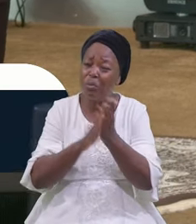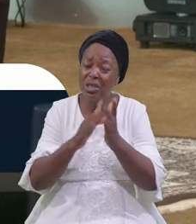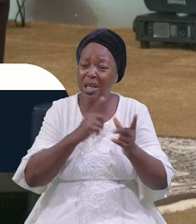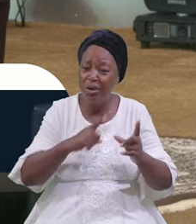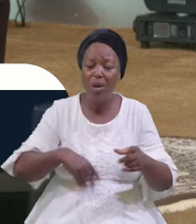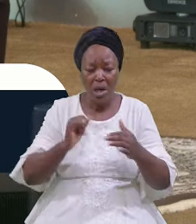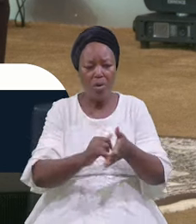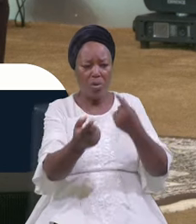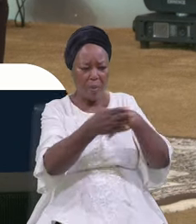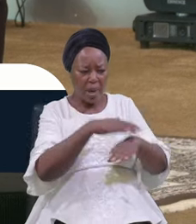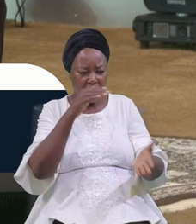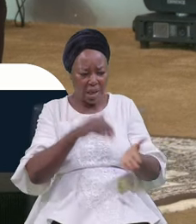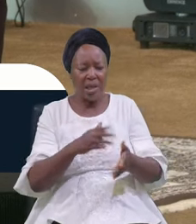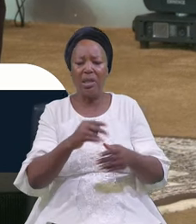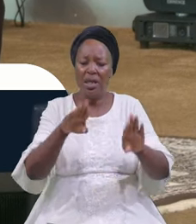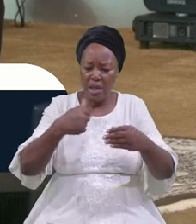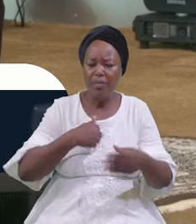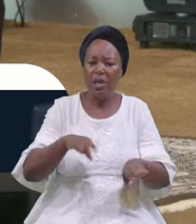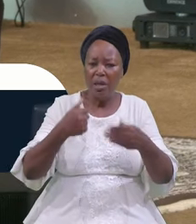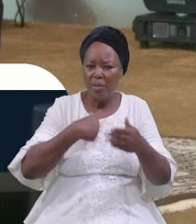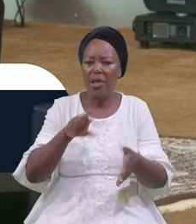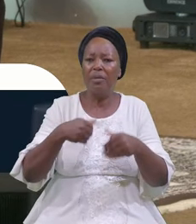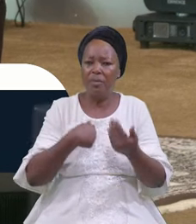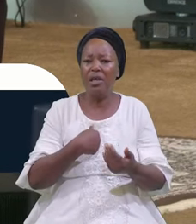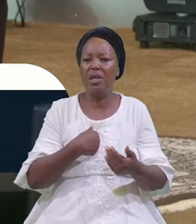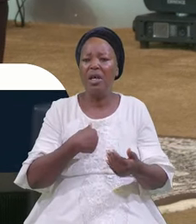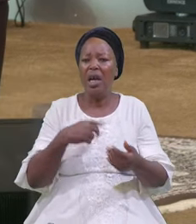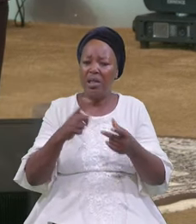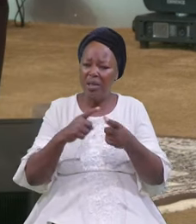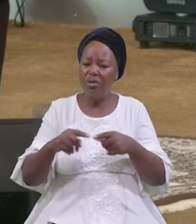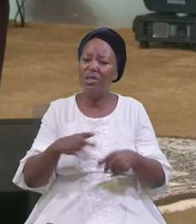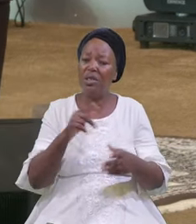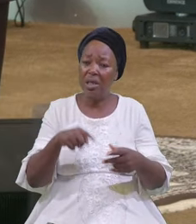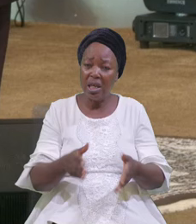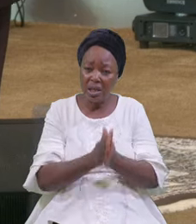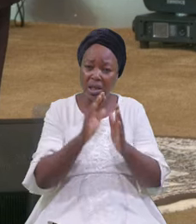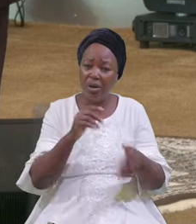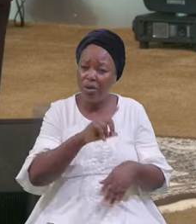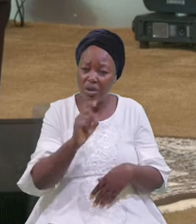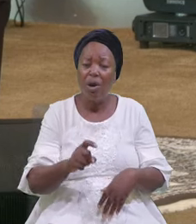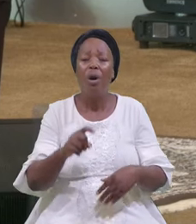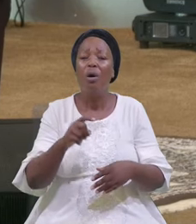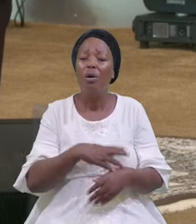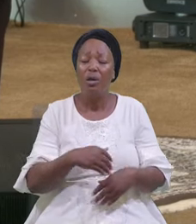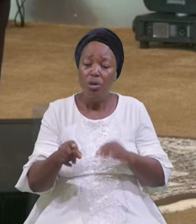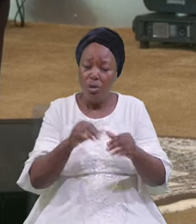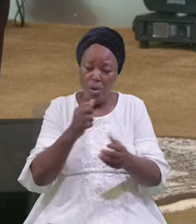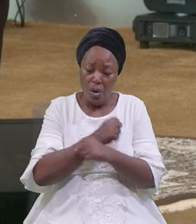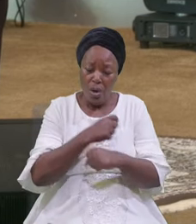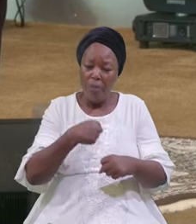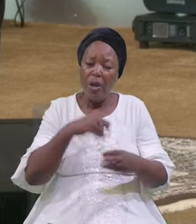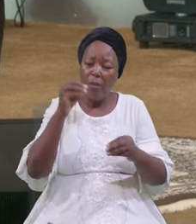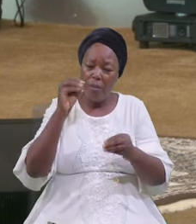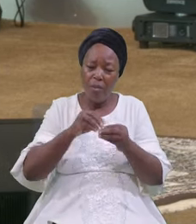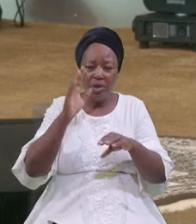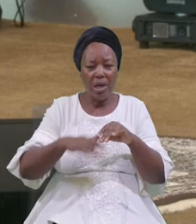me. Lovest thou me more than yourself? More than the gifts I give you? More than all the